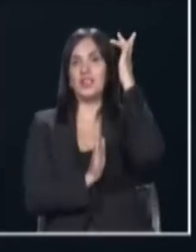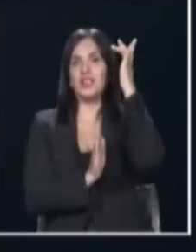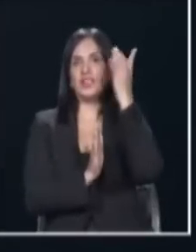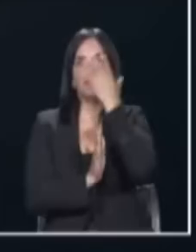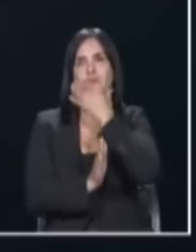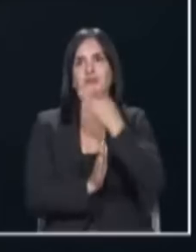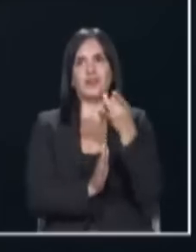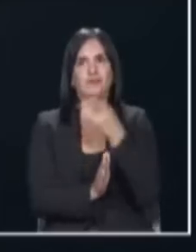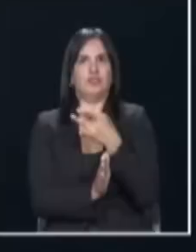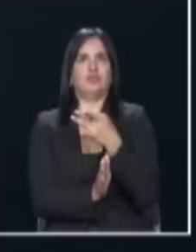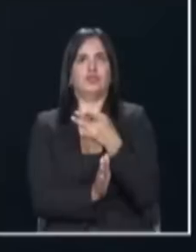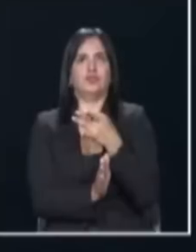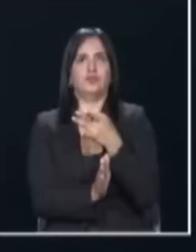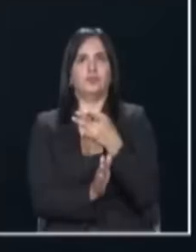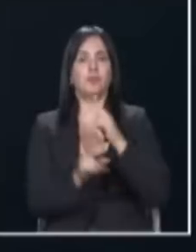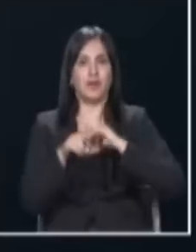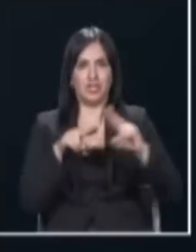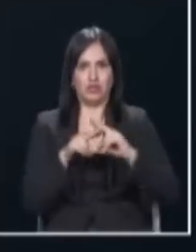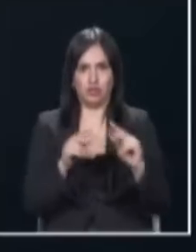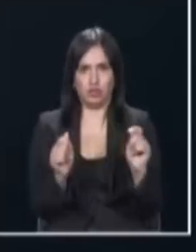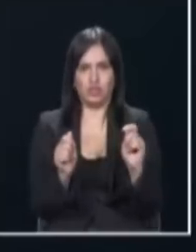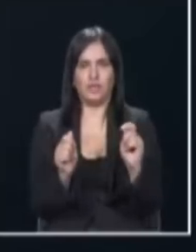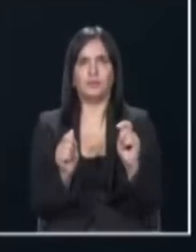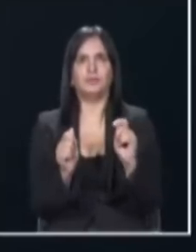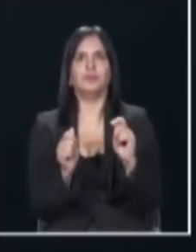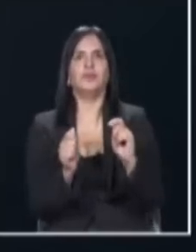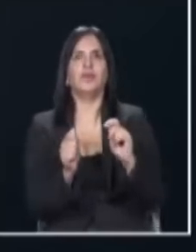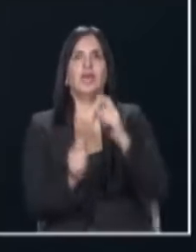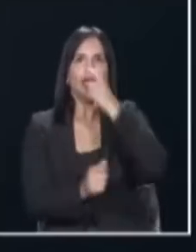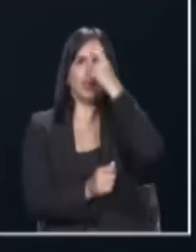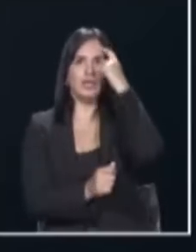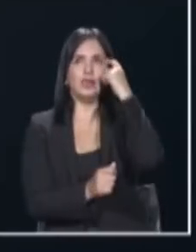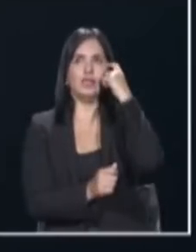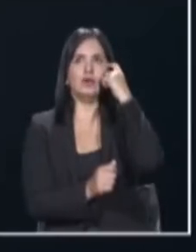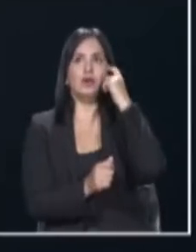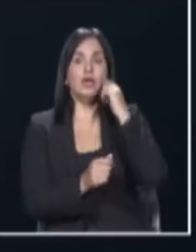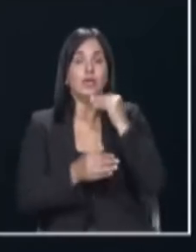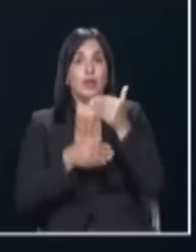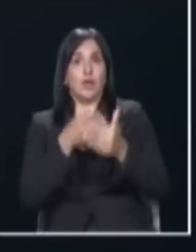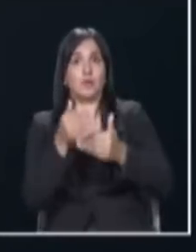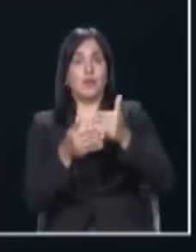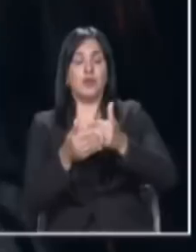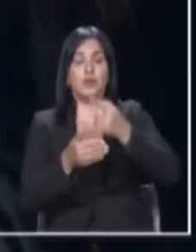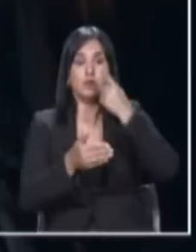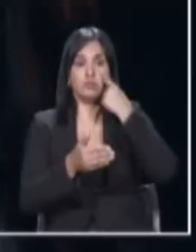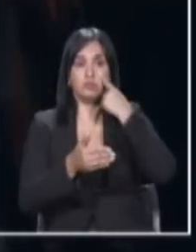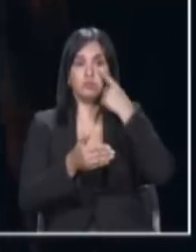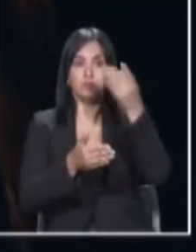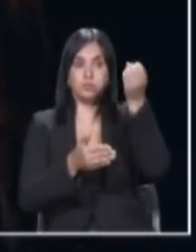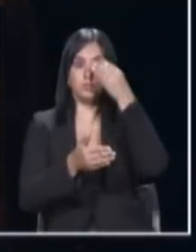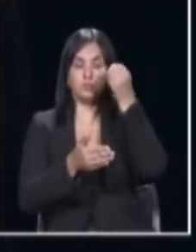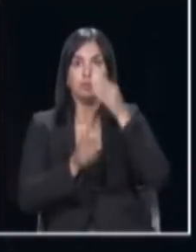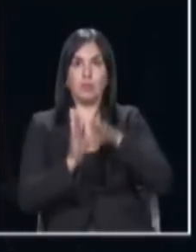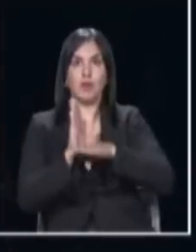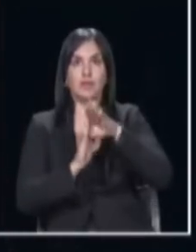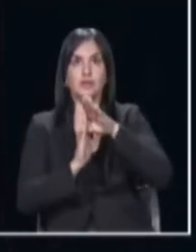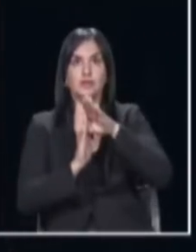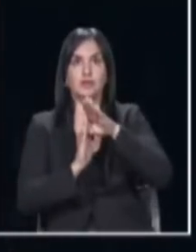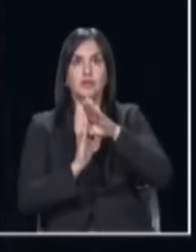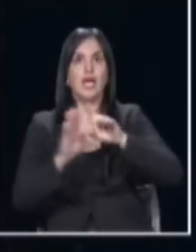problems throughout history I believe it is likely that as our knowledge increases from further scientific exploration of space